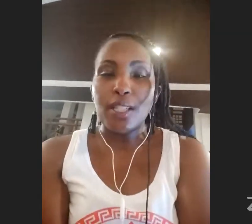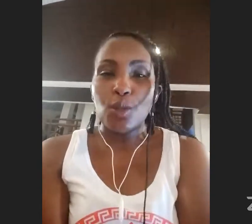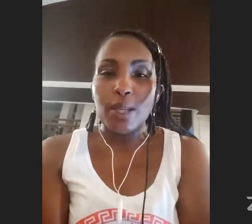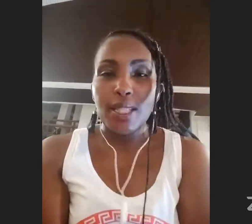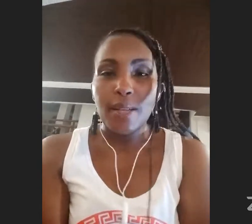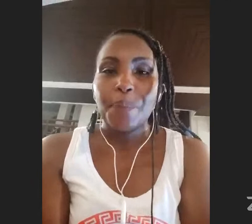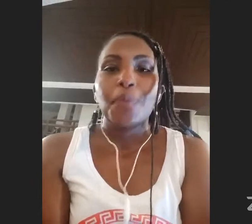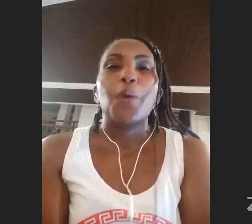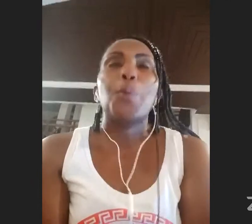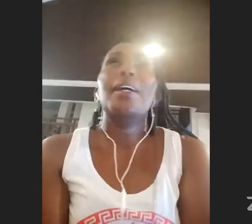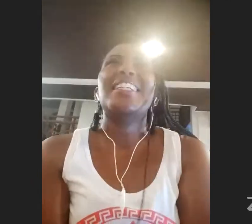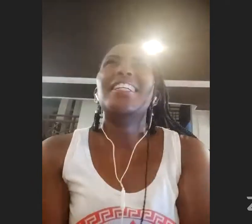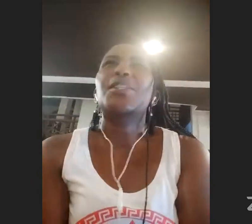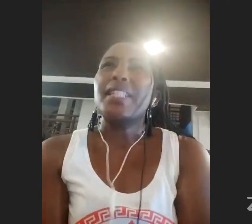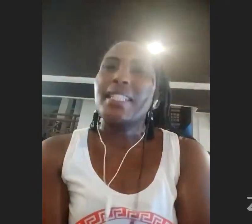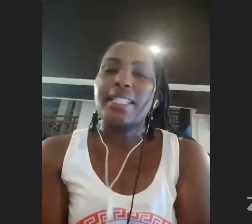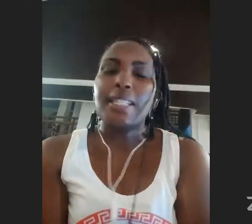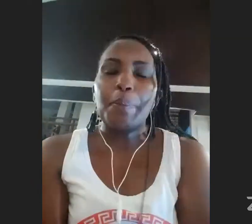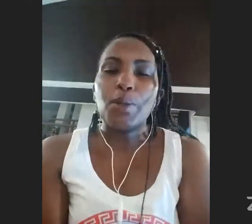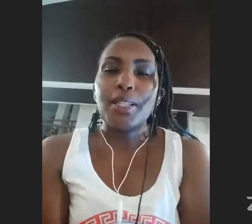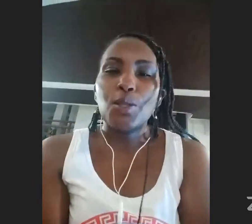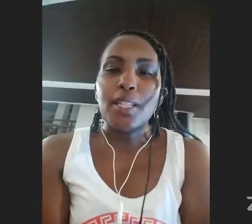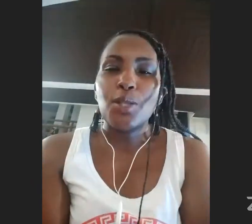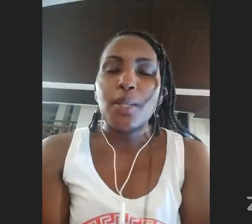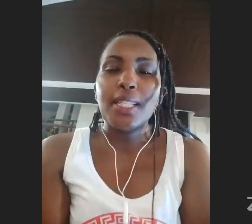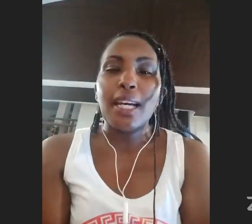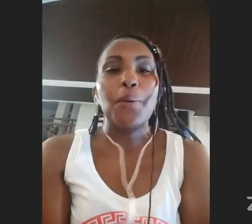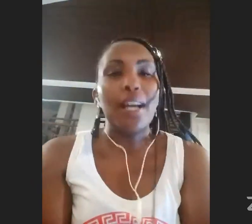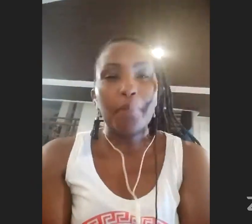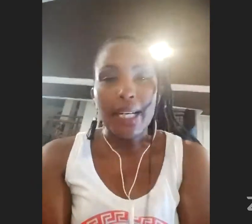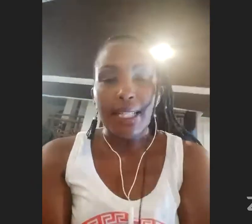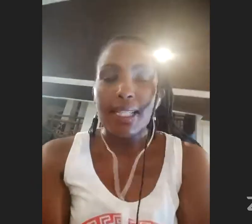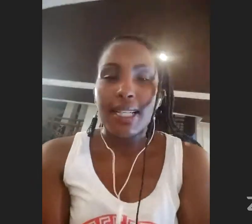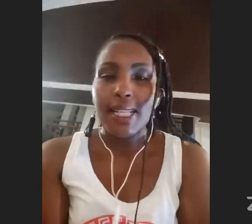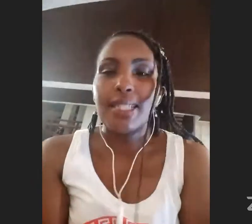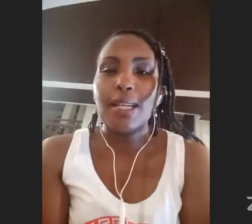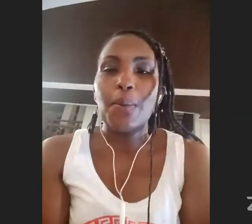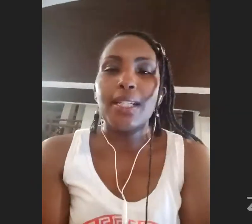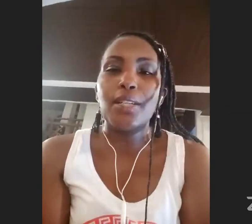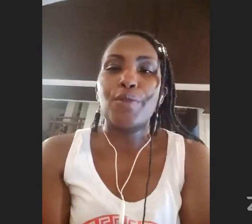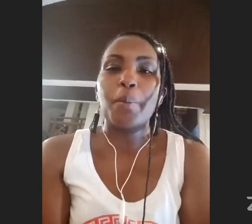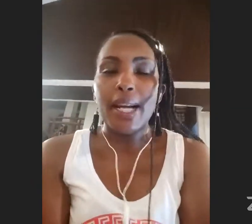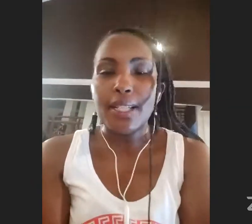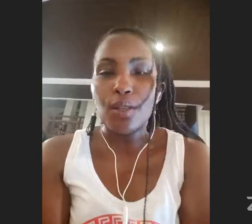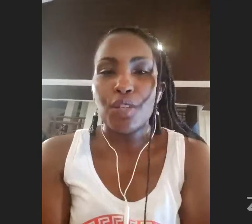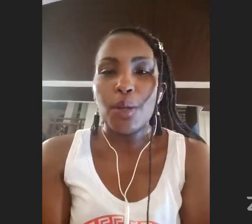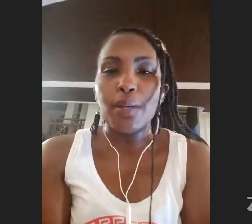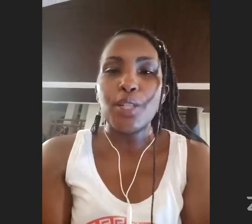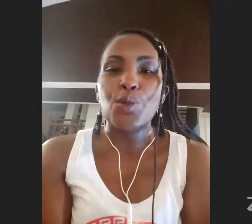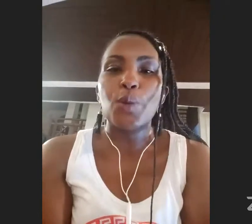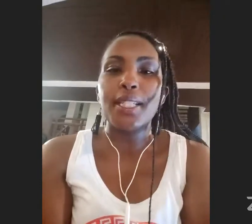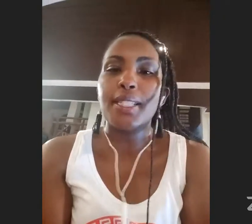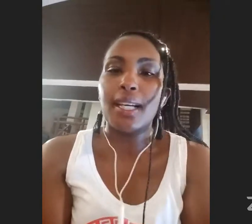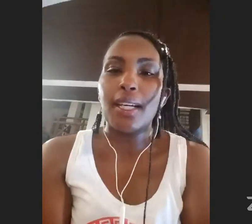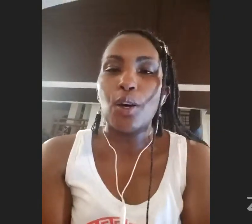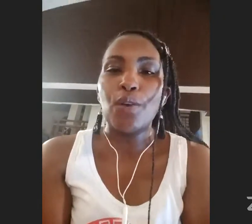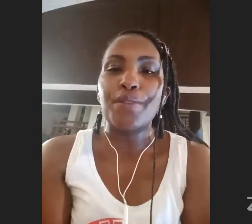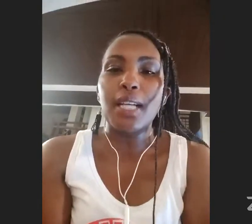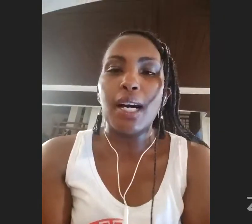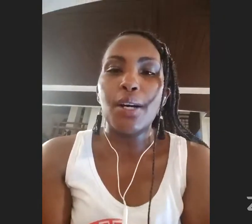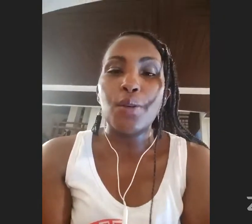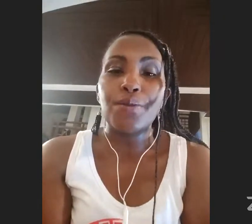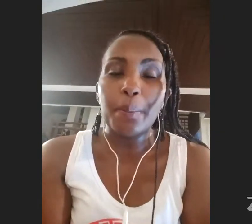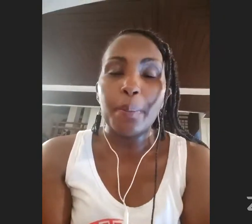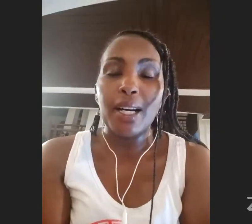started in 2020. We did 26 episodes in 2020, and we have been at it. Last year, we did from 18th of January to 22nd